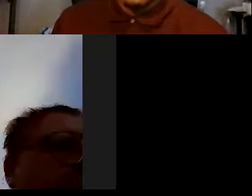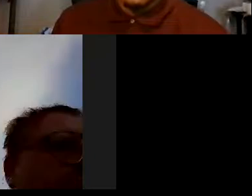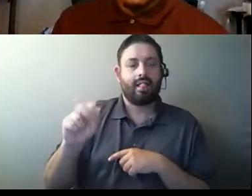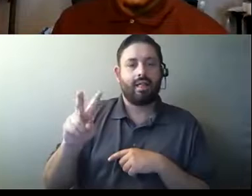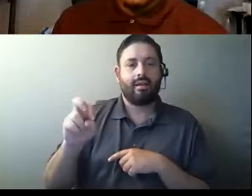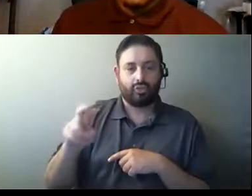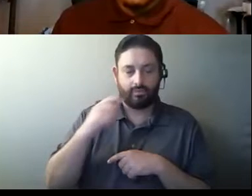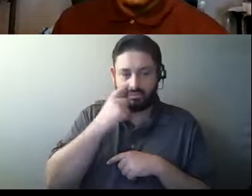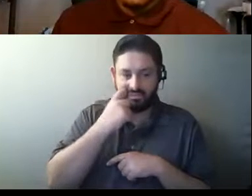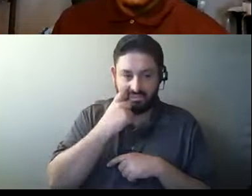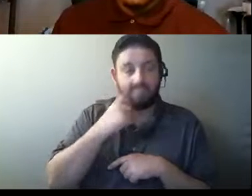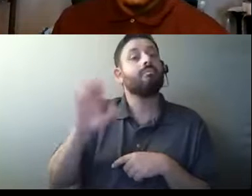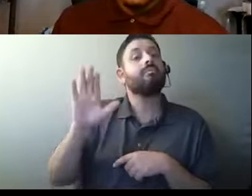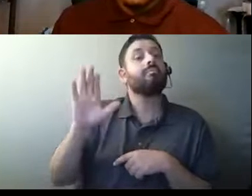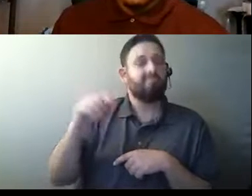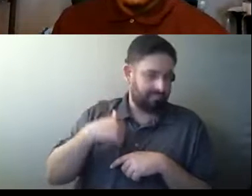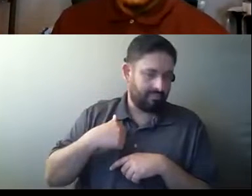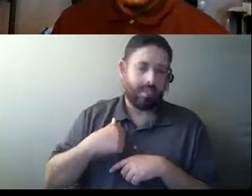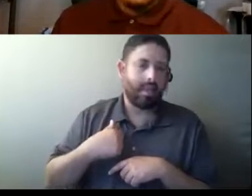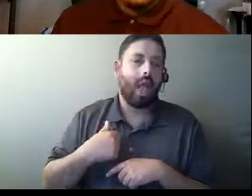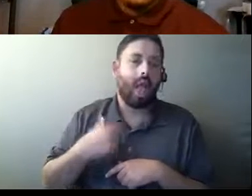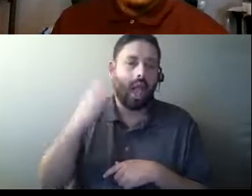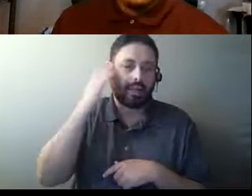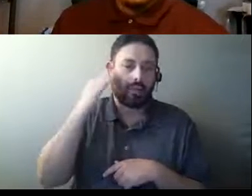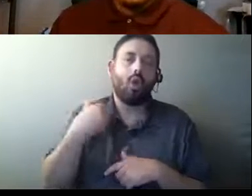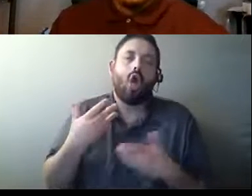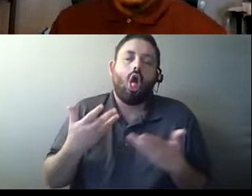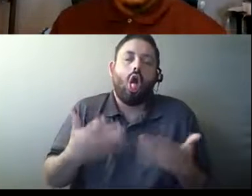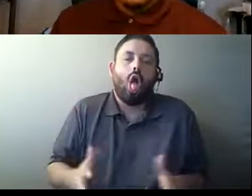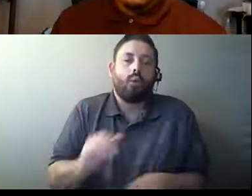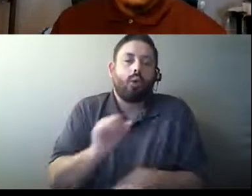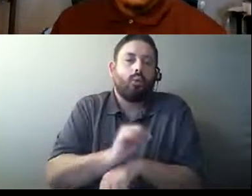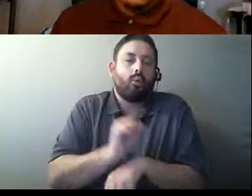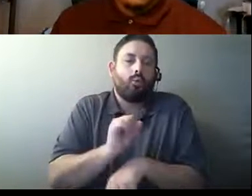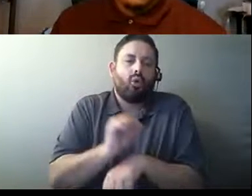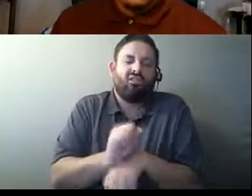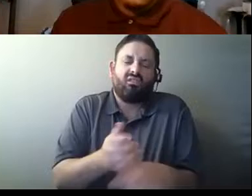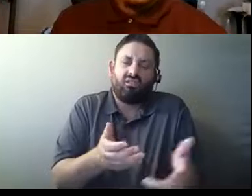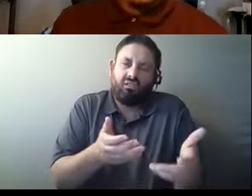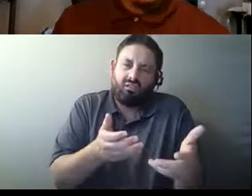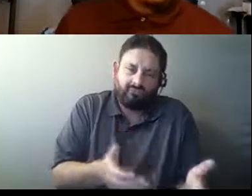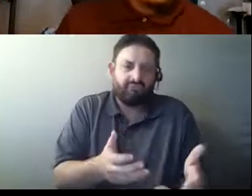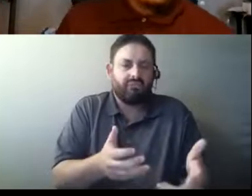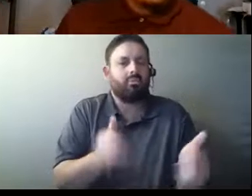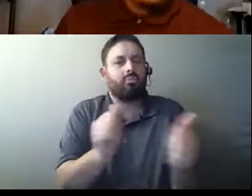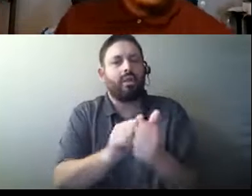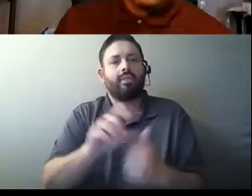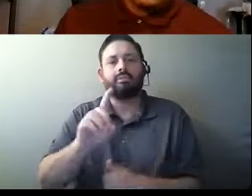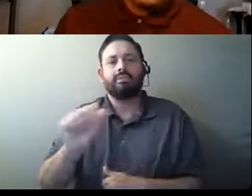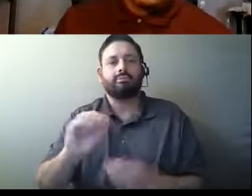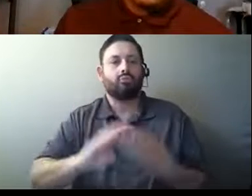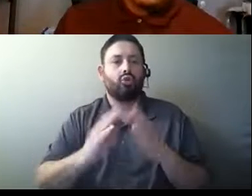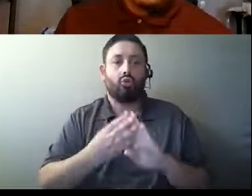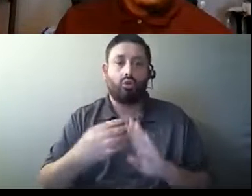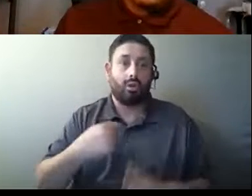So I just know that I already work really heavily with the disability community. So they're not left